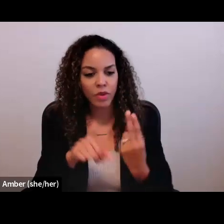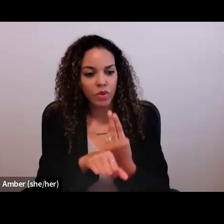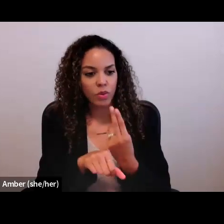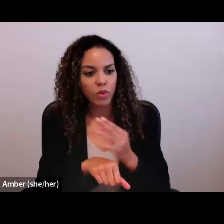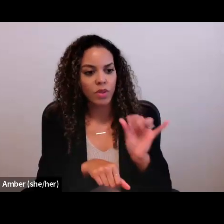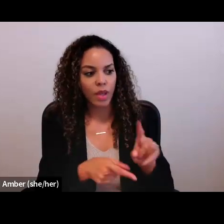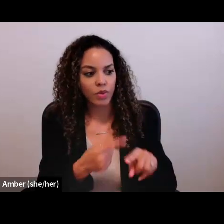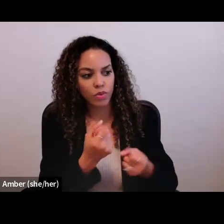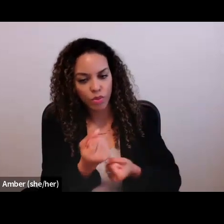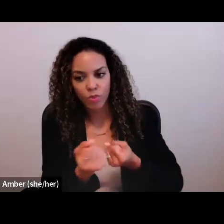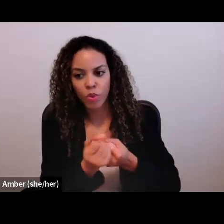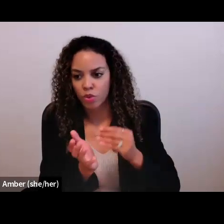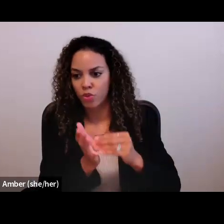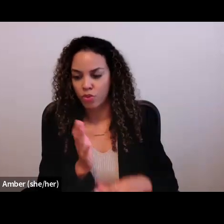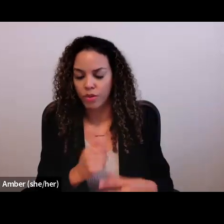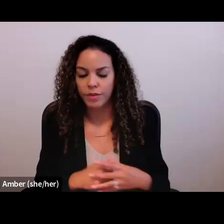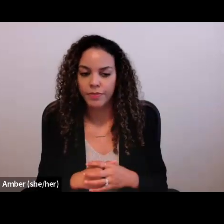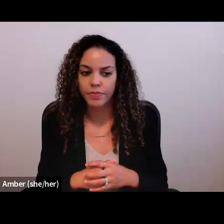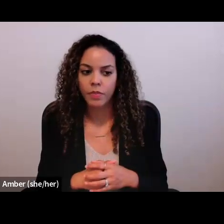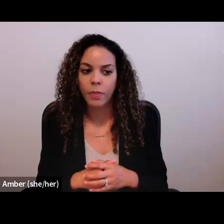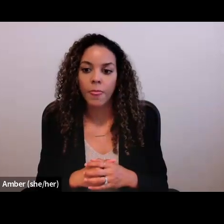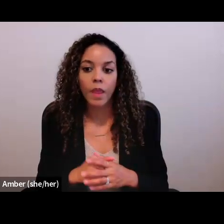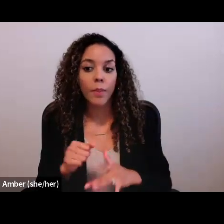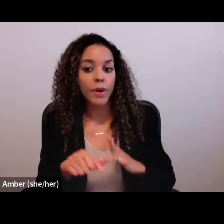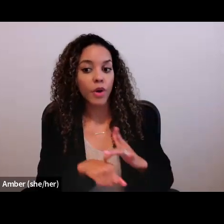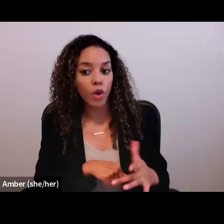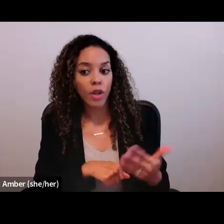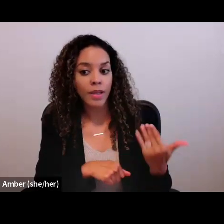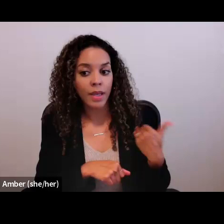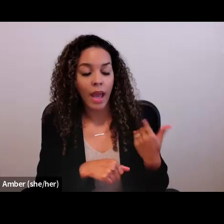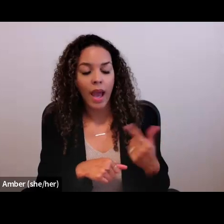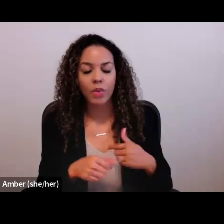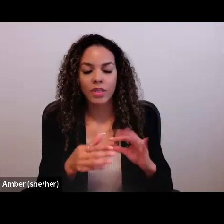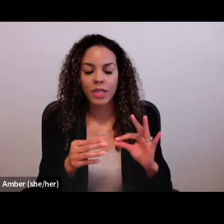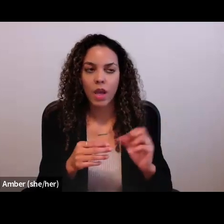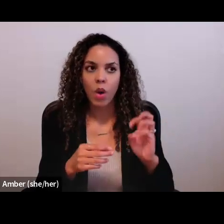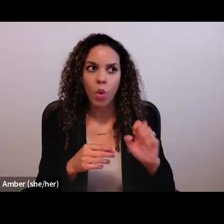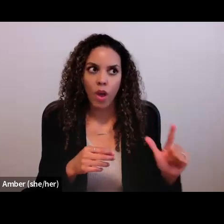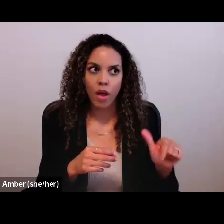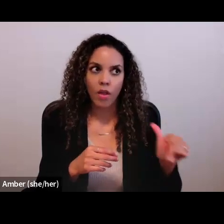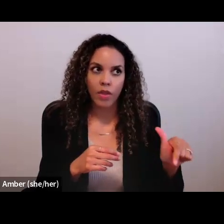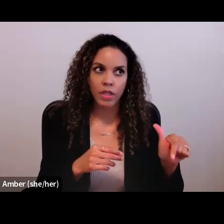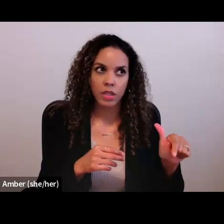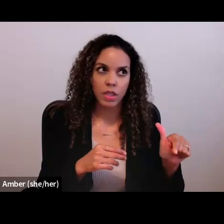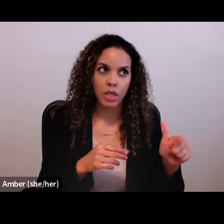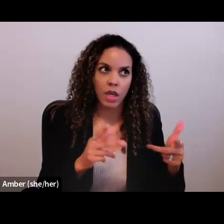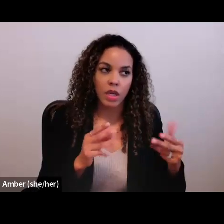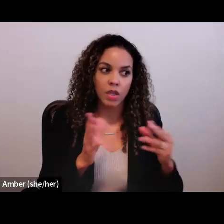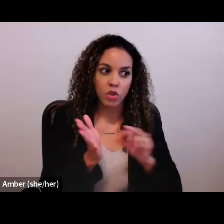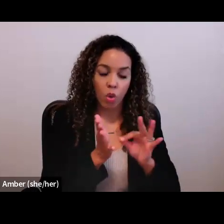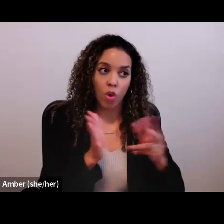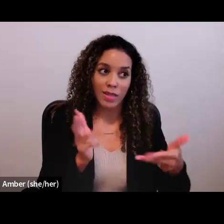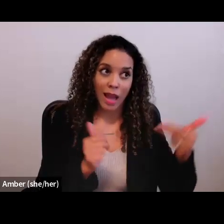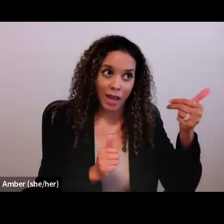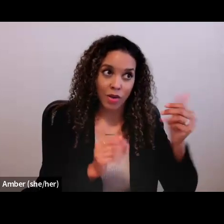to support students. But early on, there was a default where I would say, well, this score is higher than this score is higher than this. And that, you